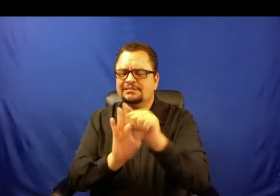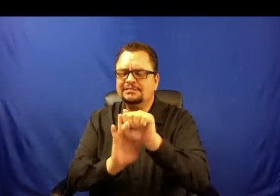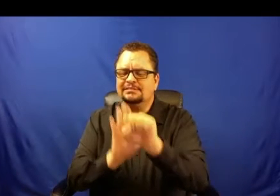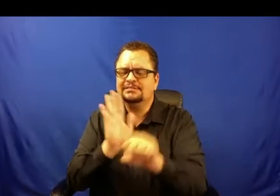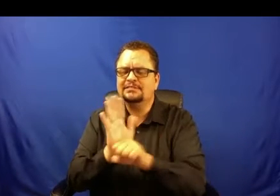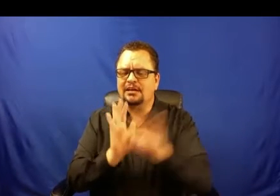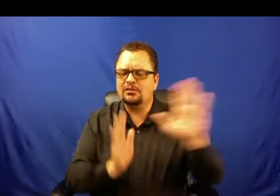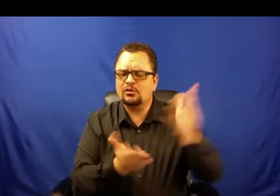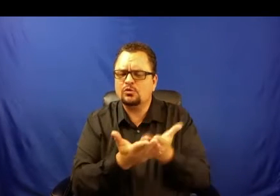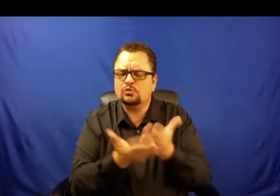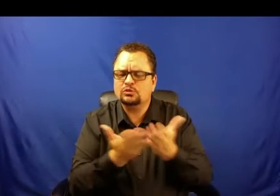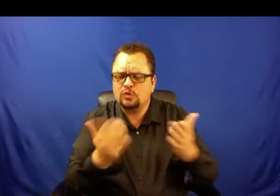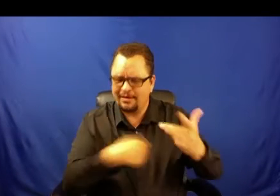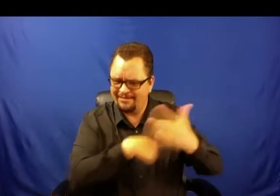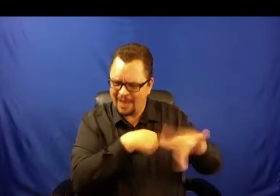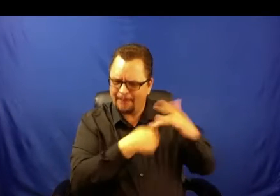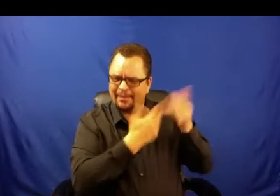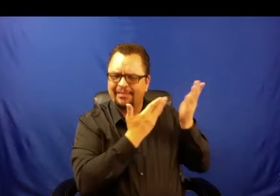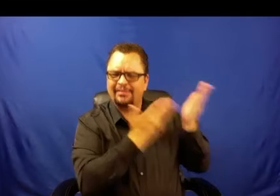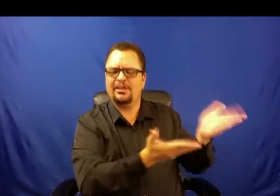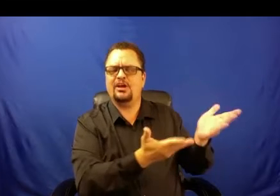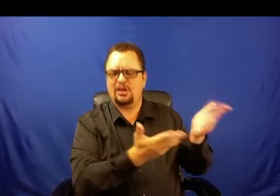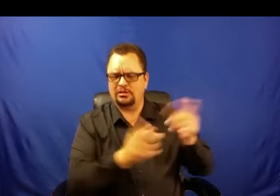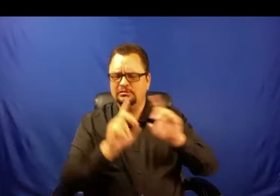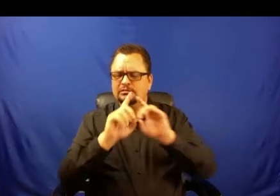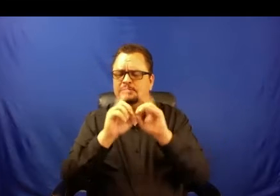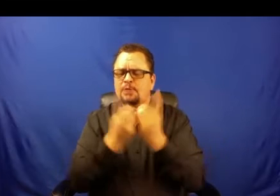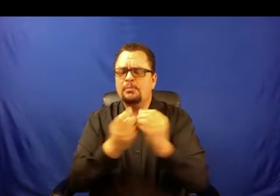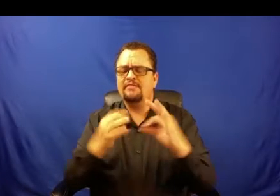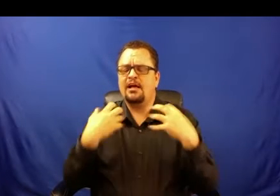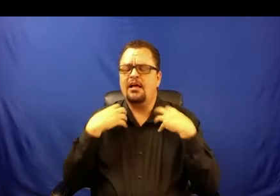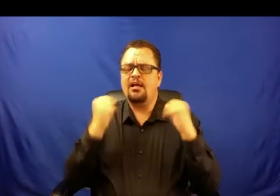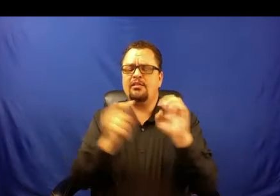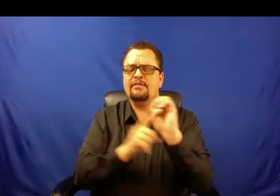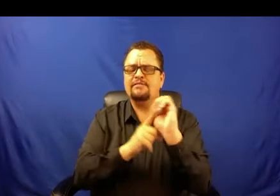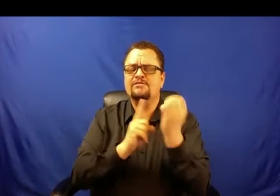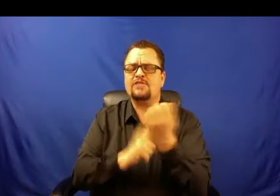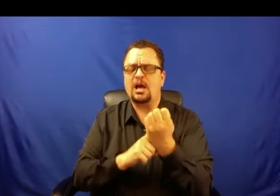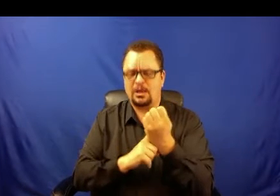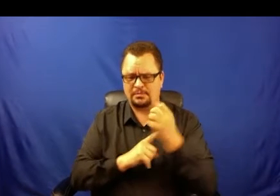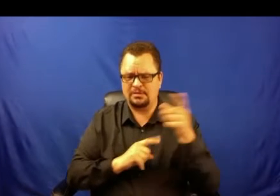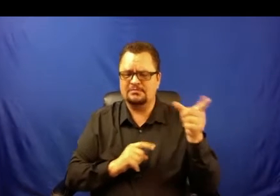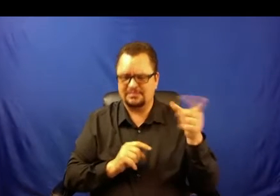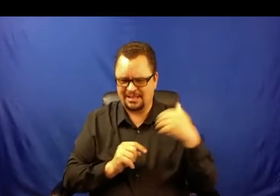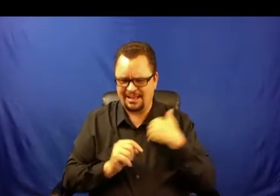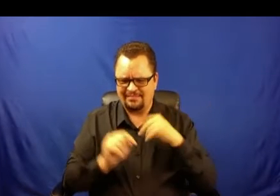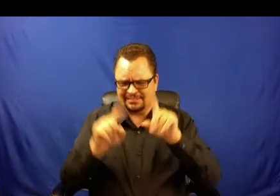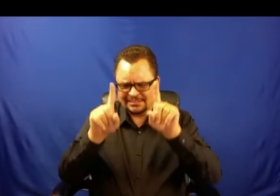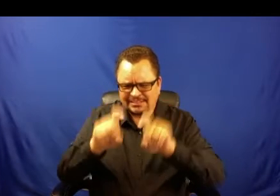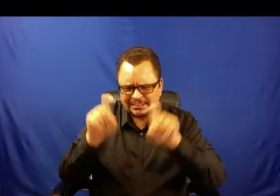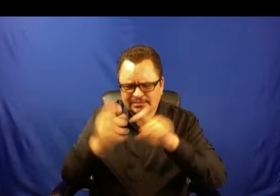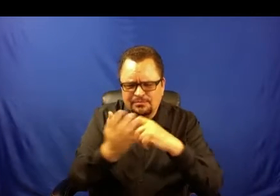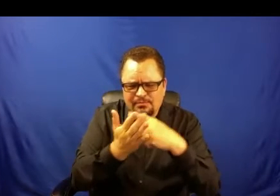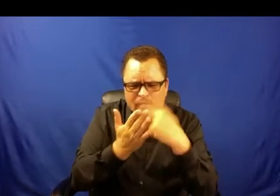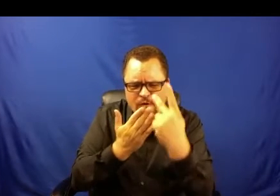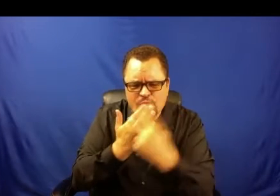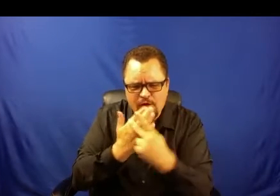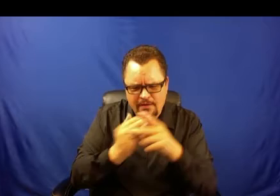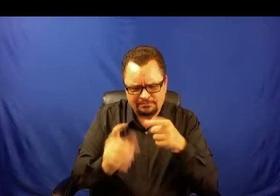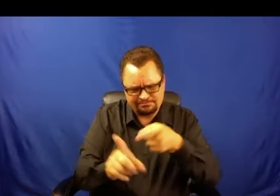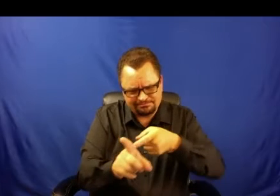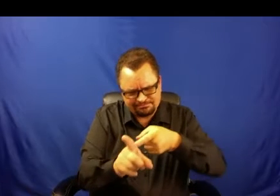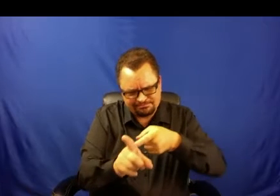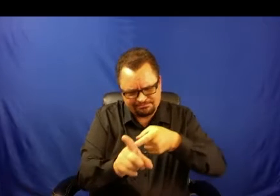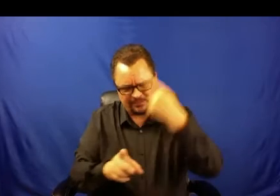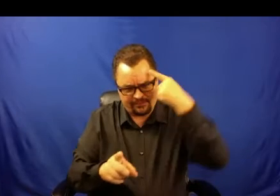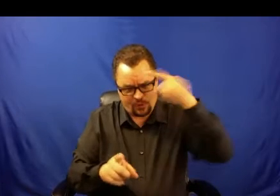has created a serial testing program specifically for schools. It is an opt-in program that schools can enroll in at